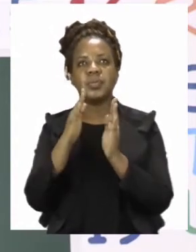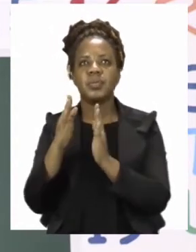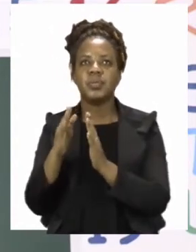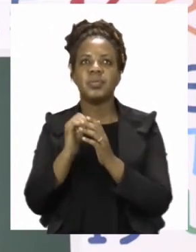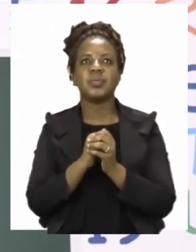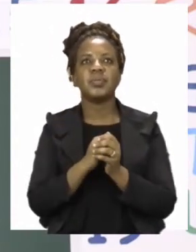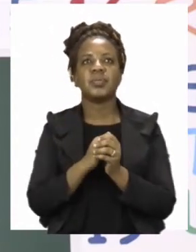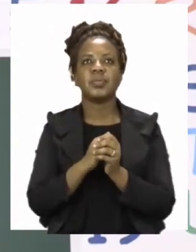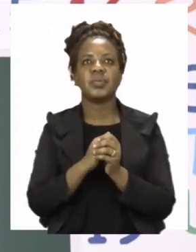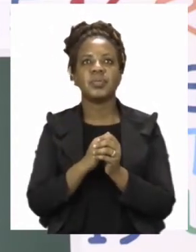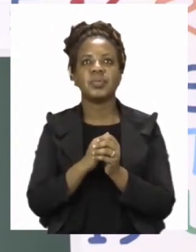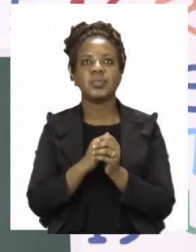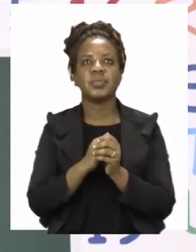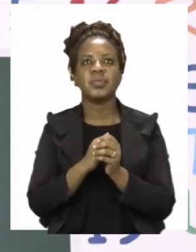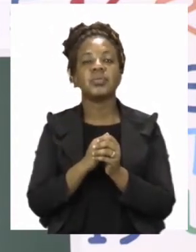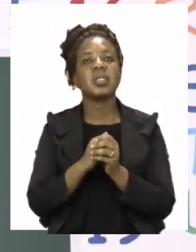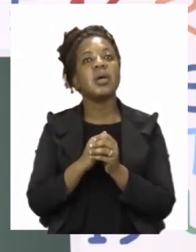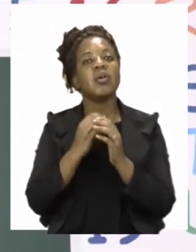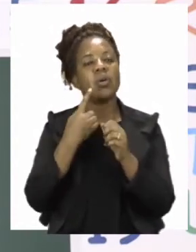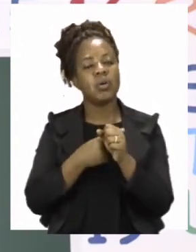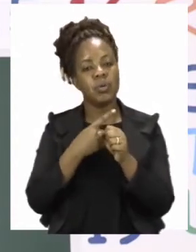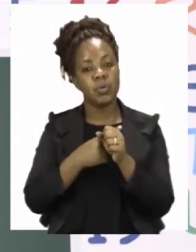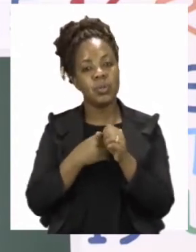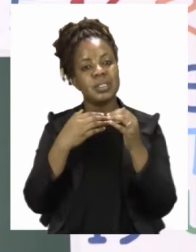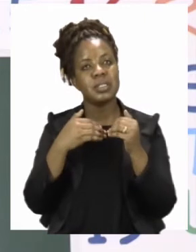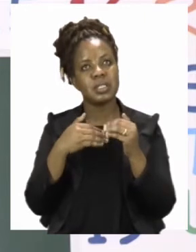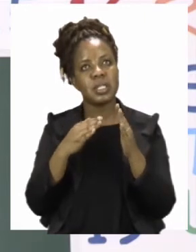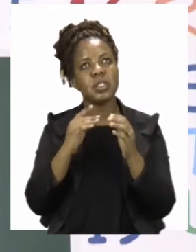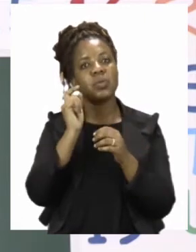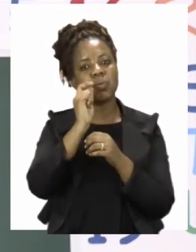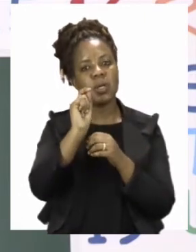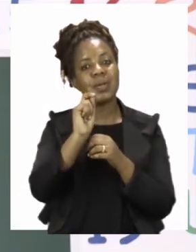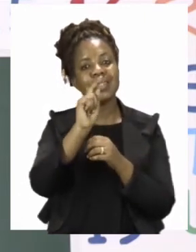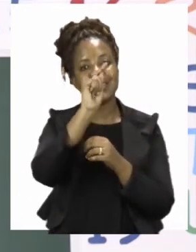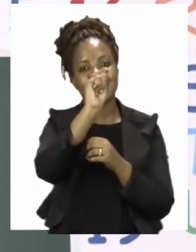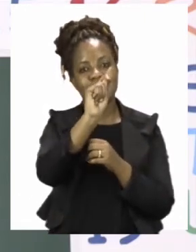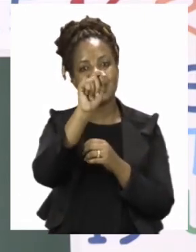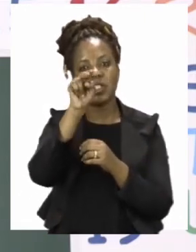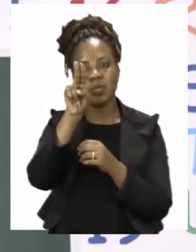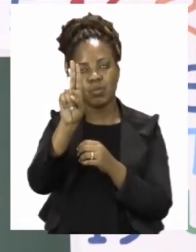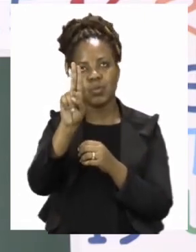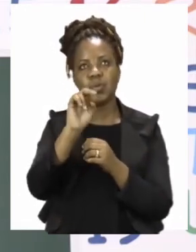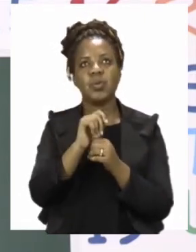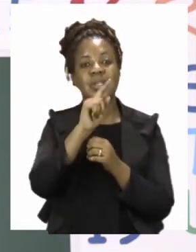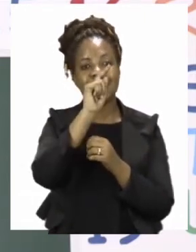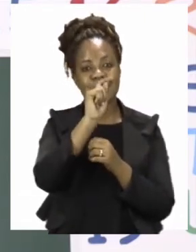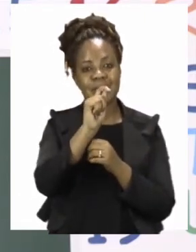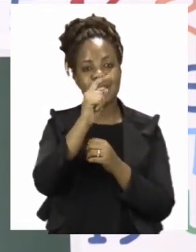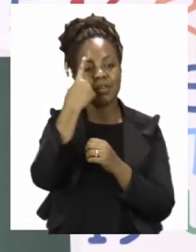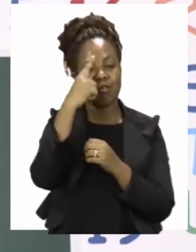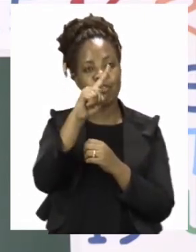we cancelled this one and gave it to Mrs. Units. So instead of having 9, we have